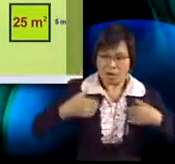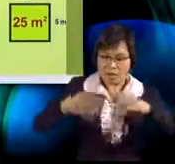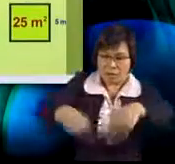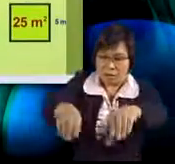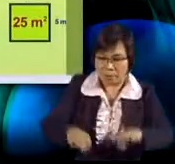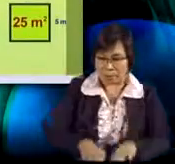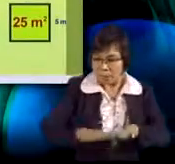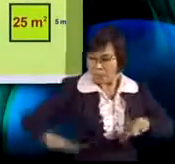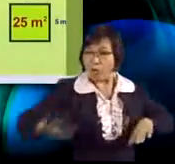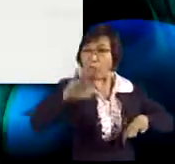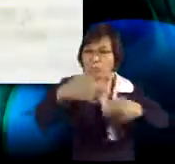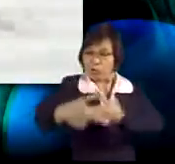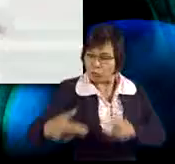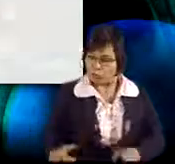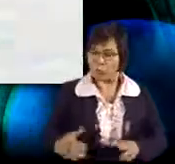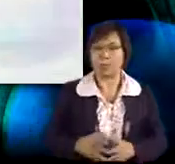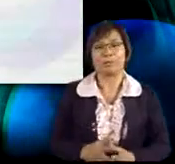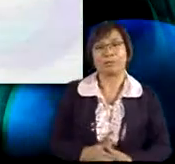carpeted floor in your room.